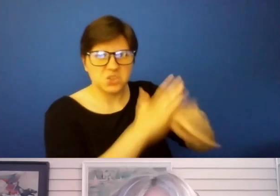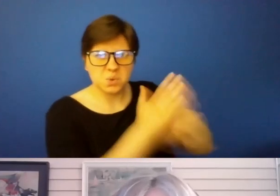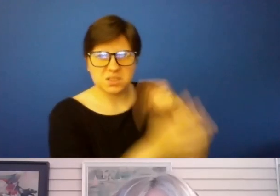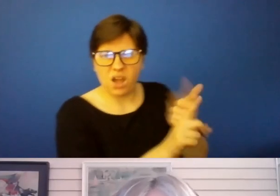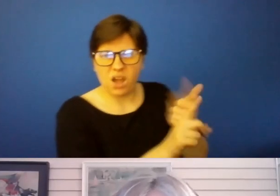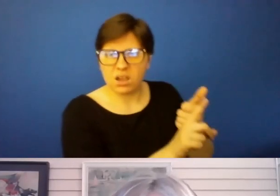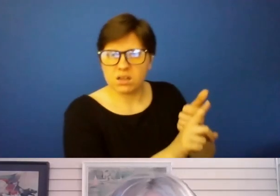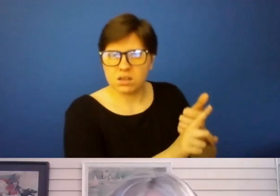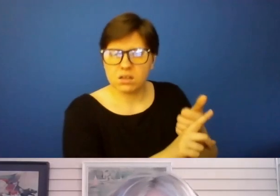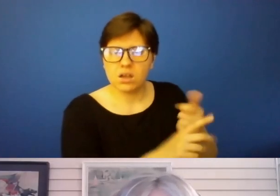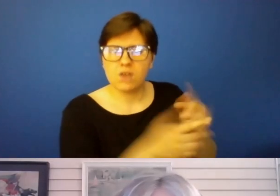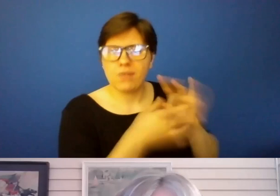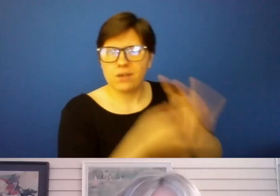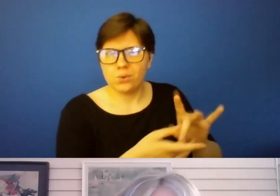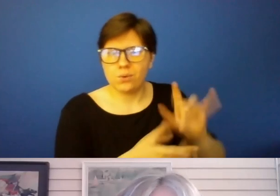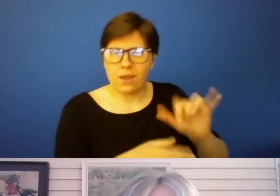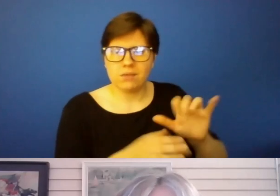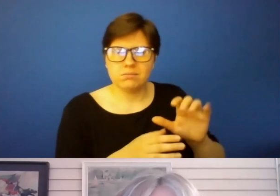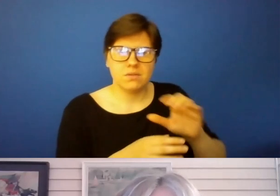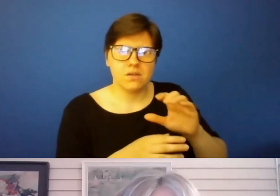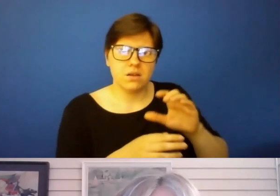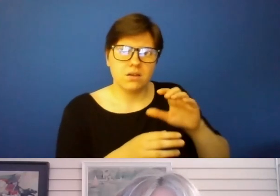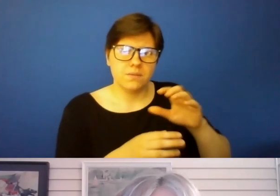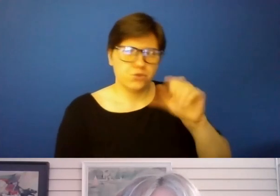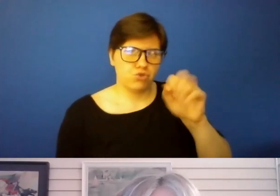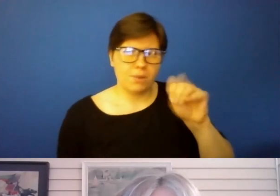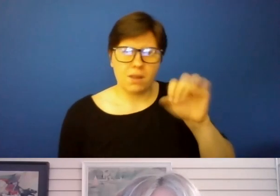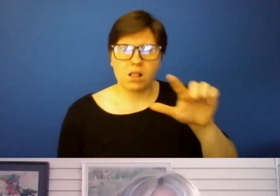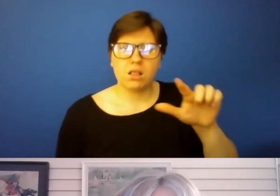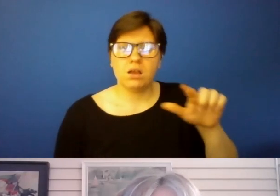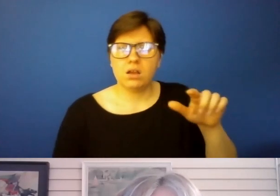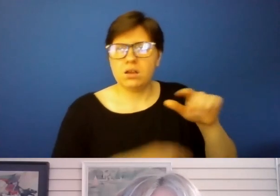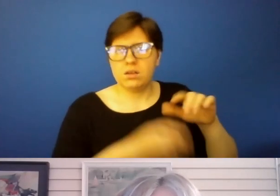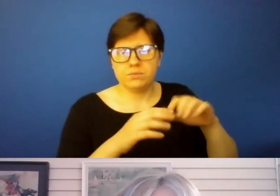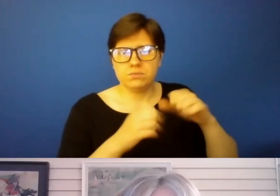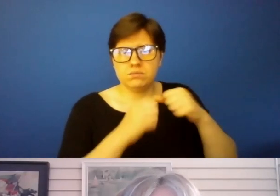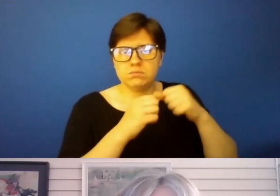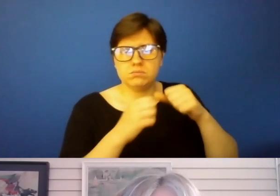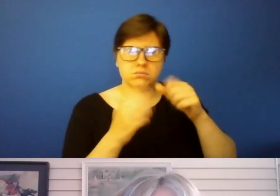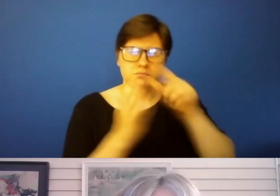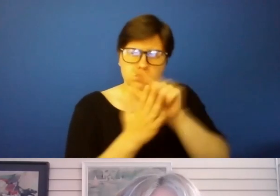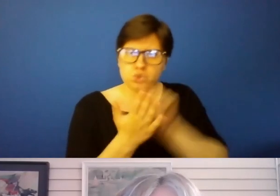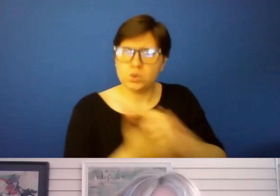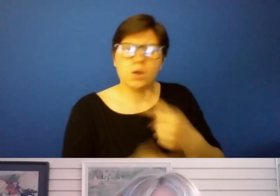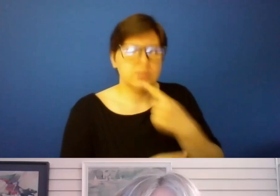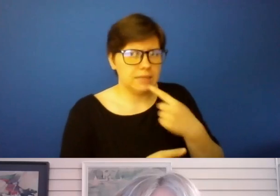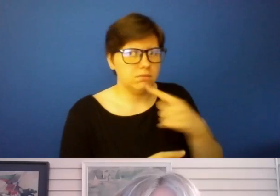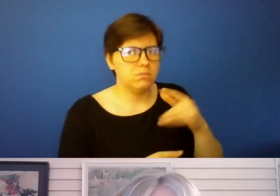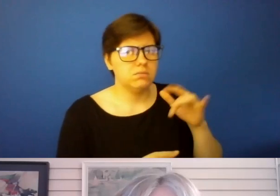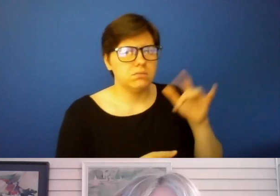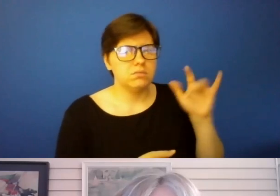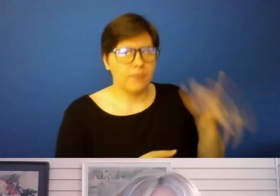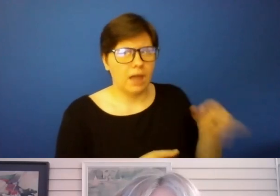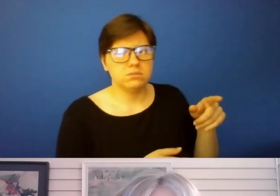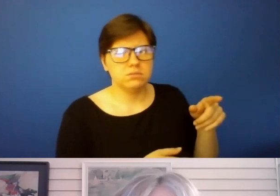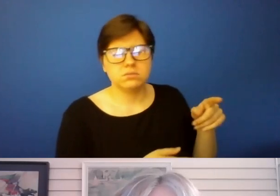the felony statute criminalizing assisted suicide, that criminalizes medical aid in dying. So from a